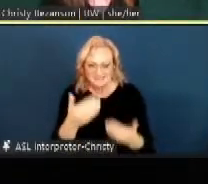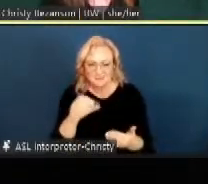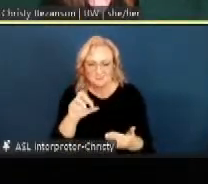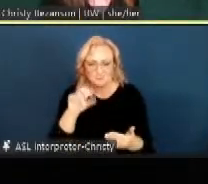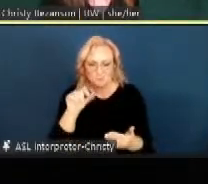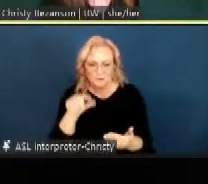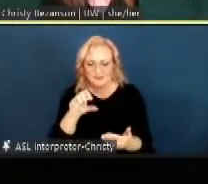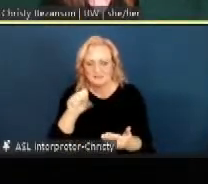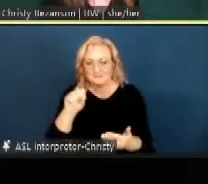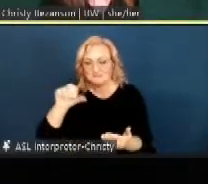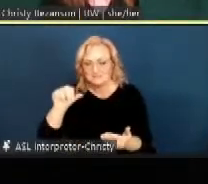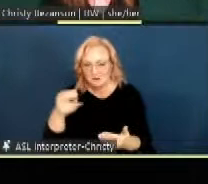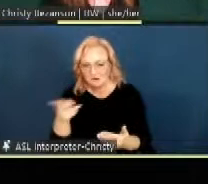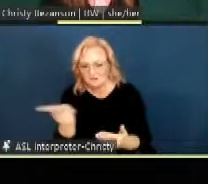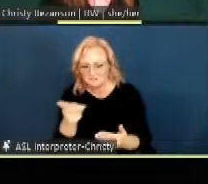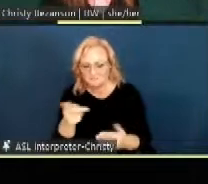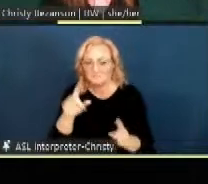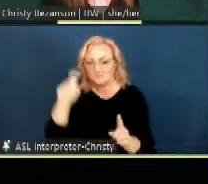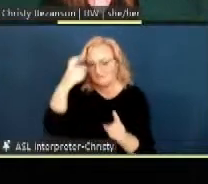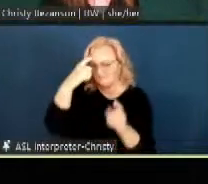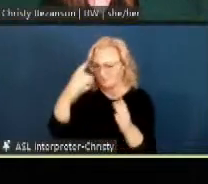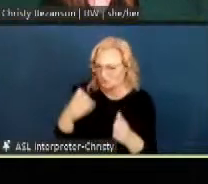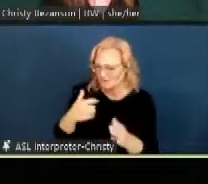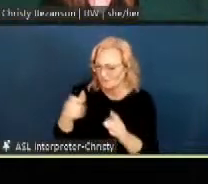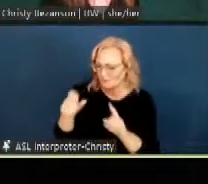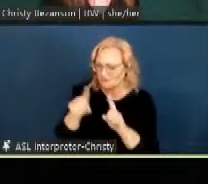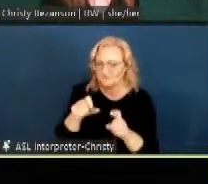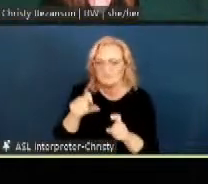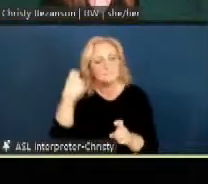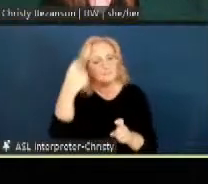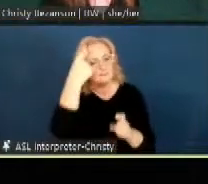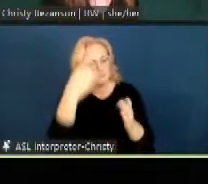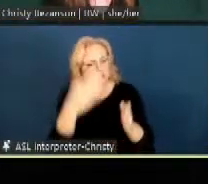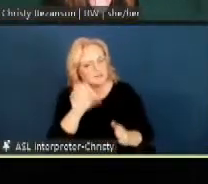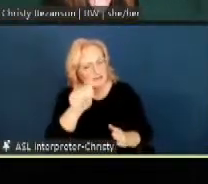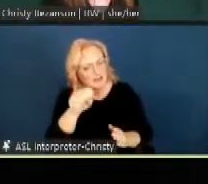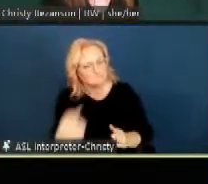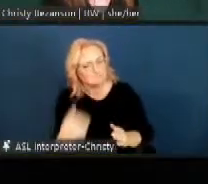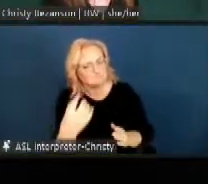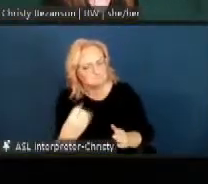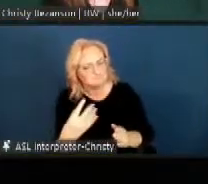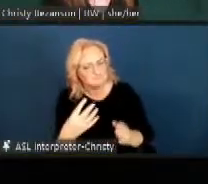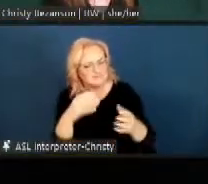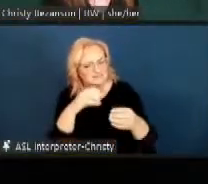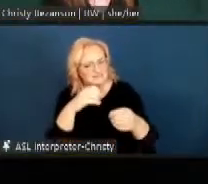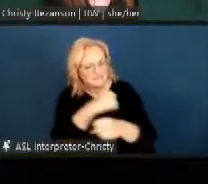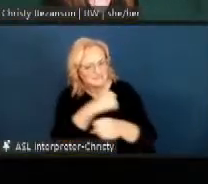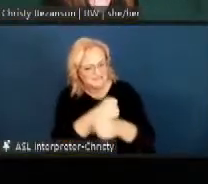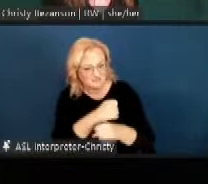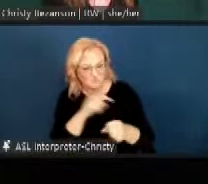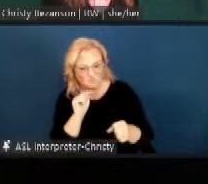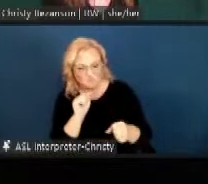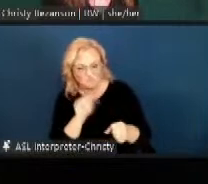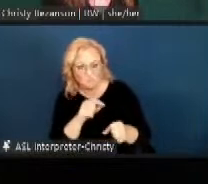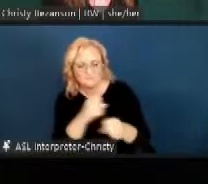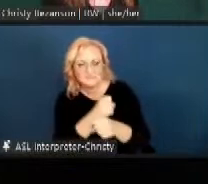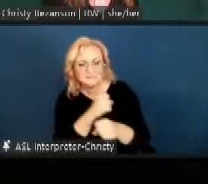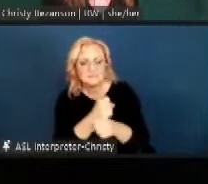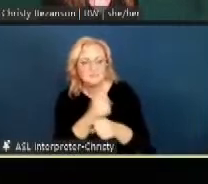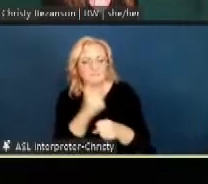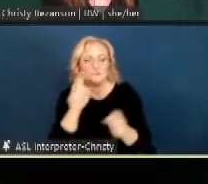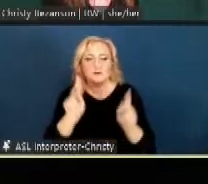have any questions for Craig? Yeah, and Sarah? Sarah, Yeah. you provided some statistics. Yeah. What statistics are there for folks